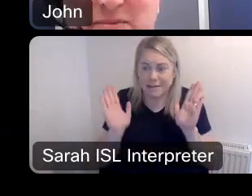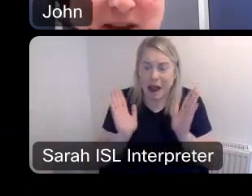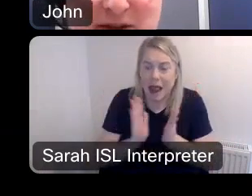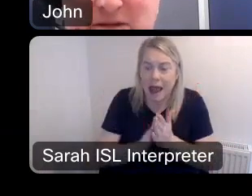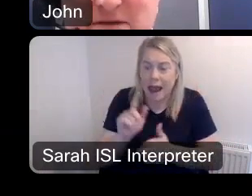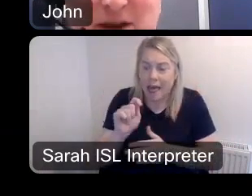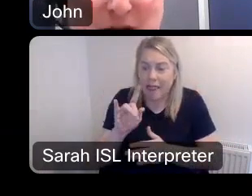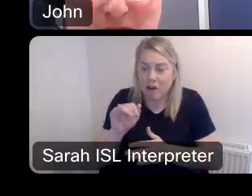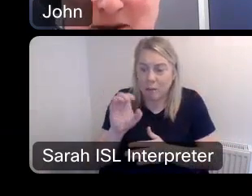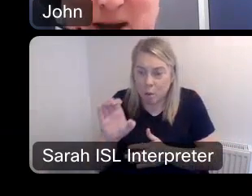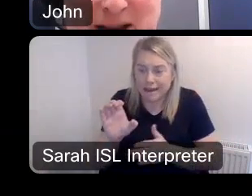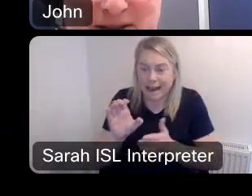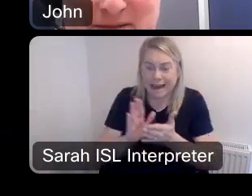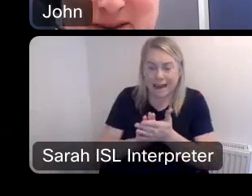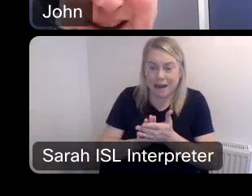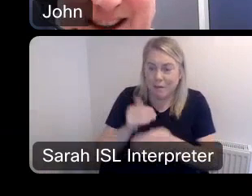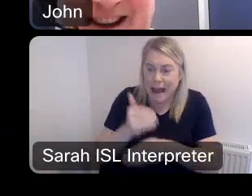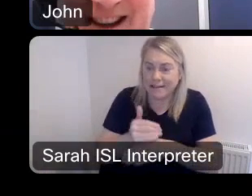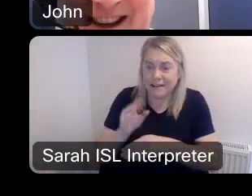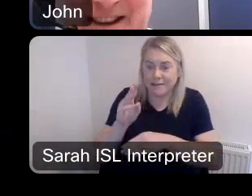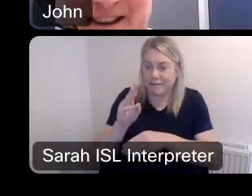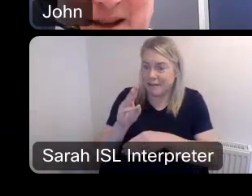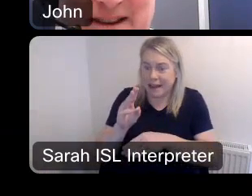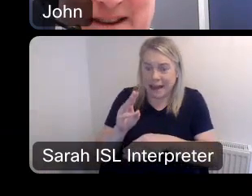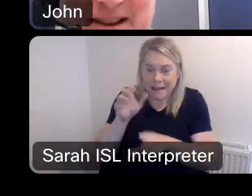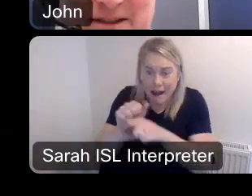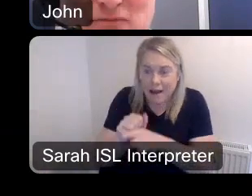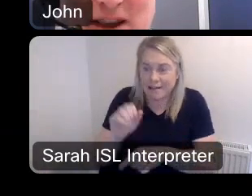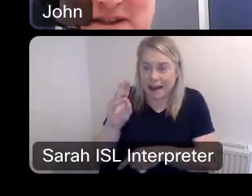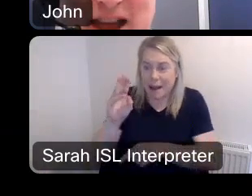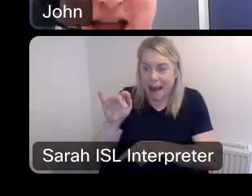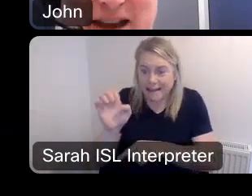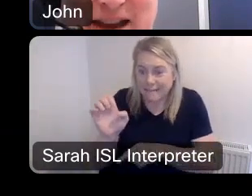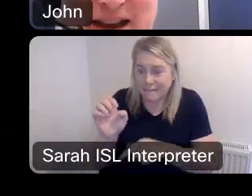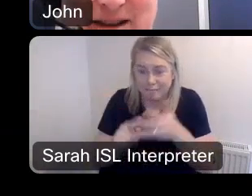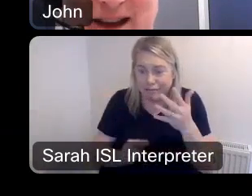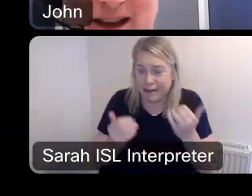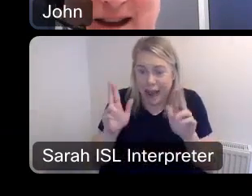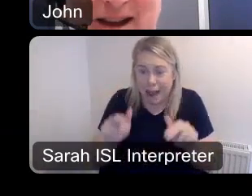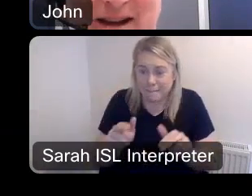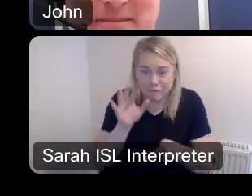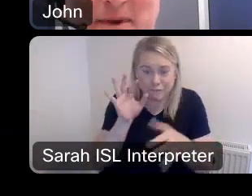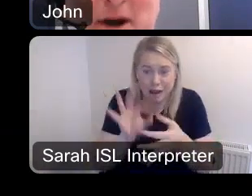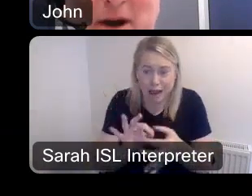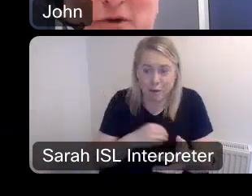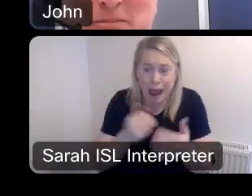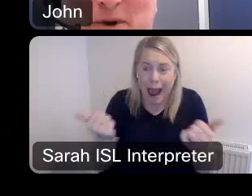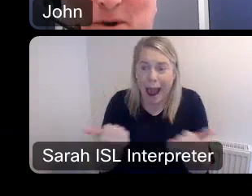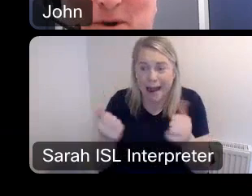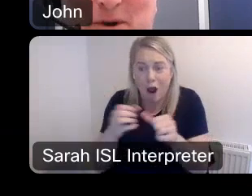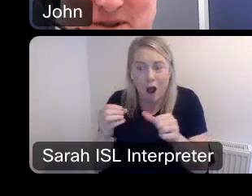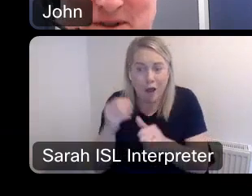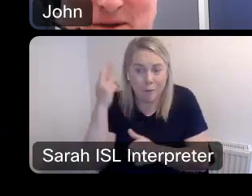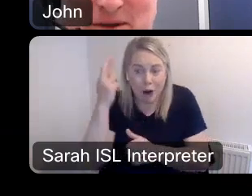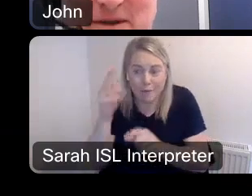therapeutic, preventative, diagnostic, palliative, you know, and related to any other